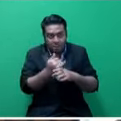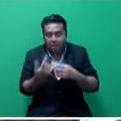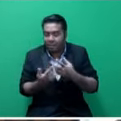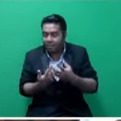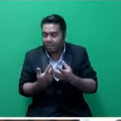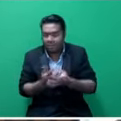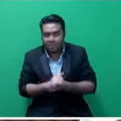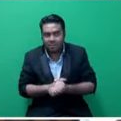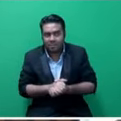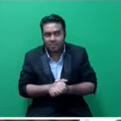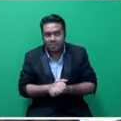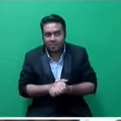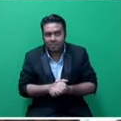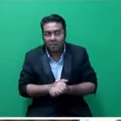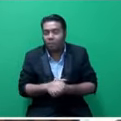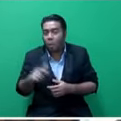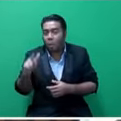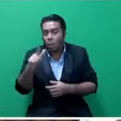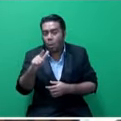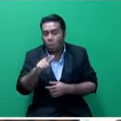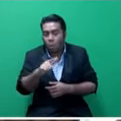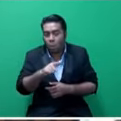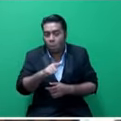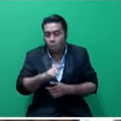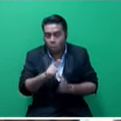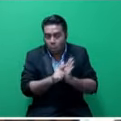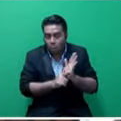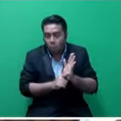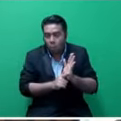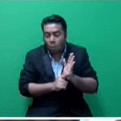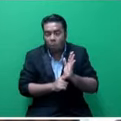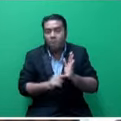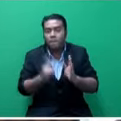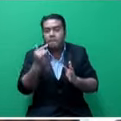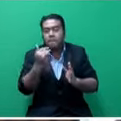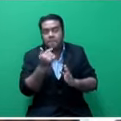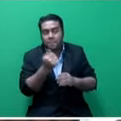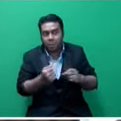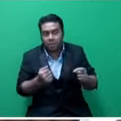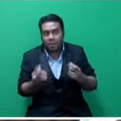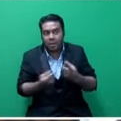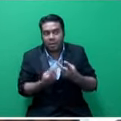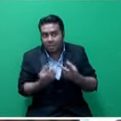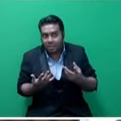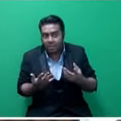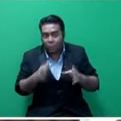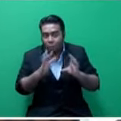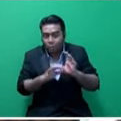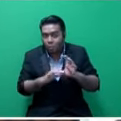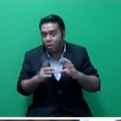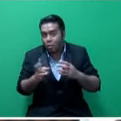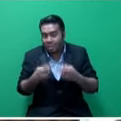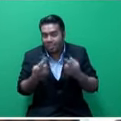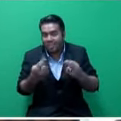domestic criminal procedural law powers for the investigation and prosecution of cybercrime offences or computer-related offences,